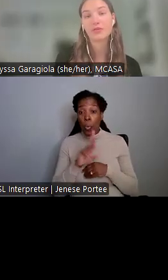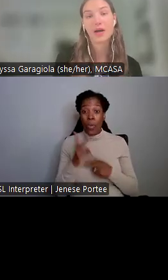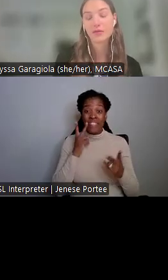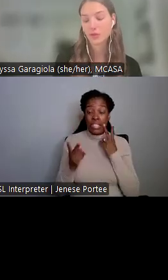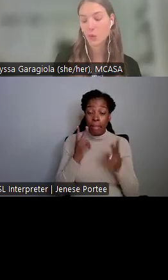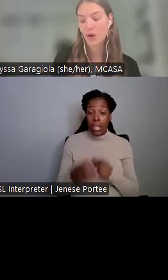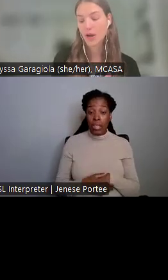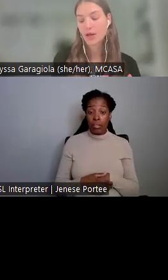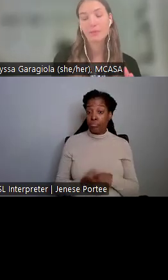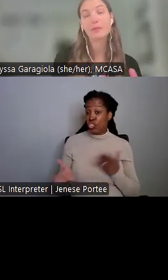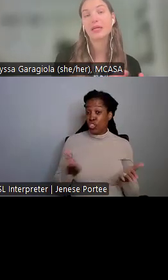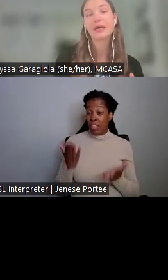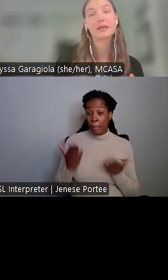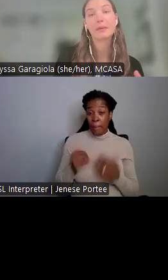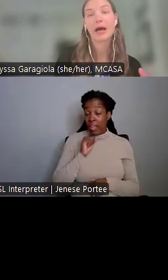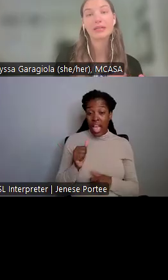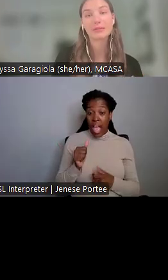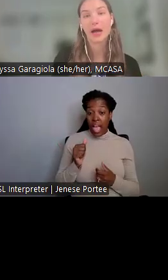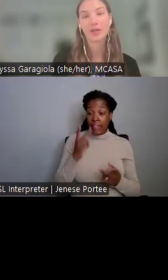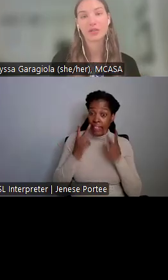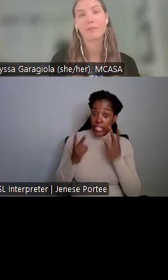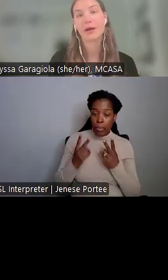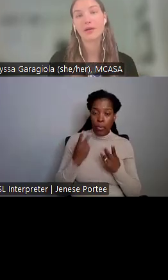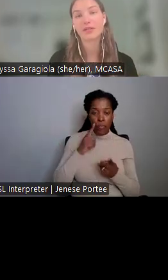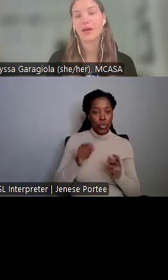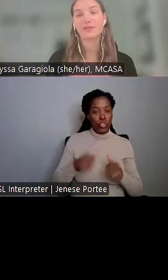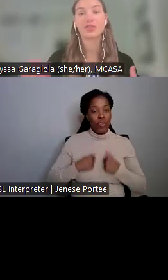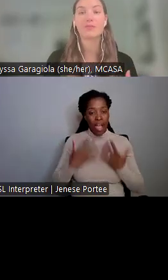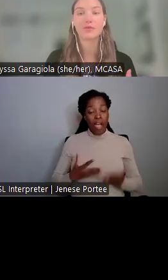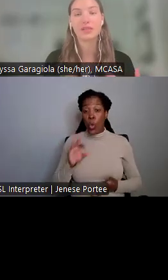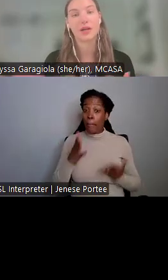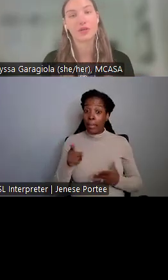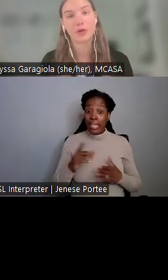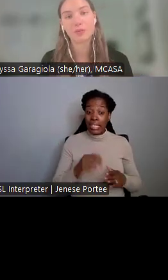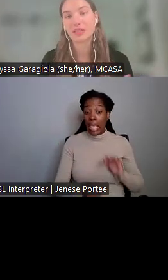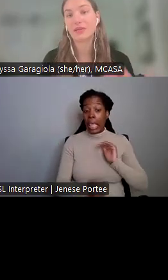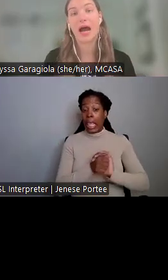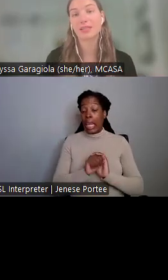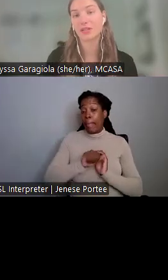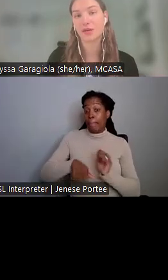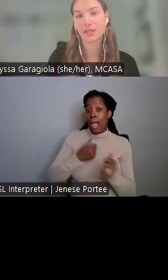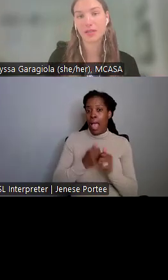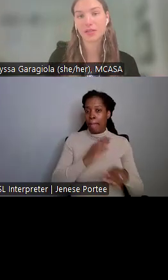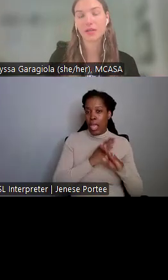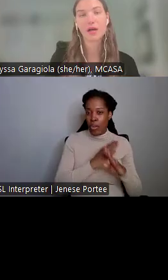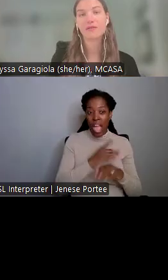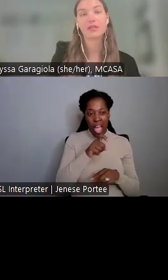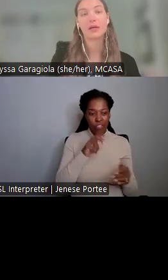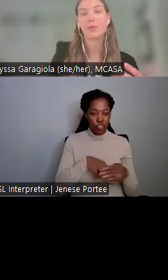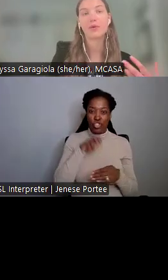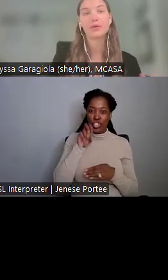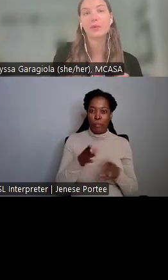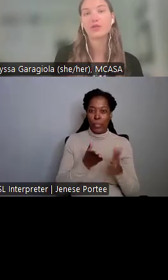to survivors, or they may be hidden behind some extra barriers. Now they have to jump through these extra hoops to even access services.